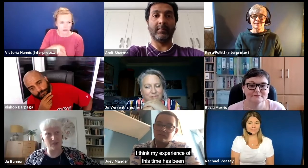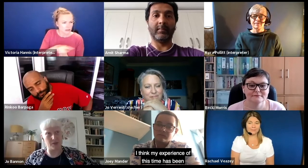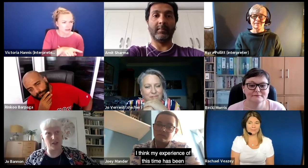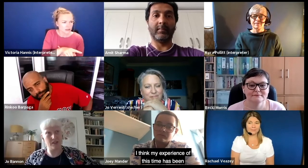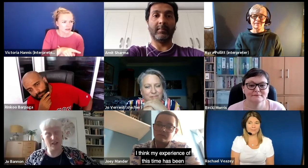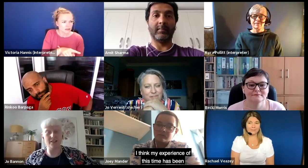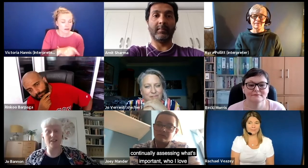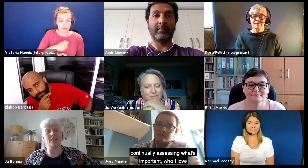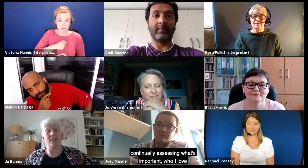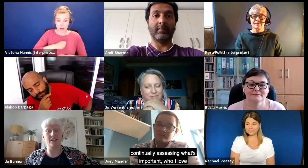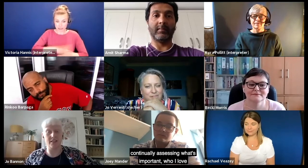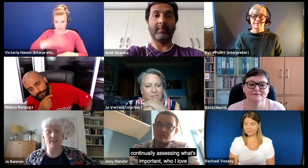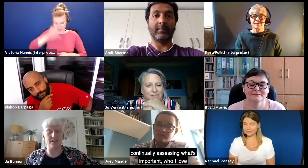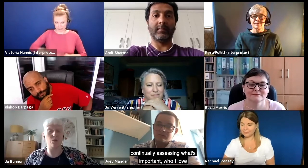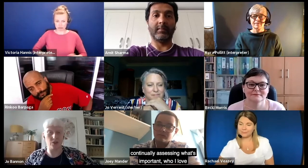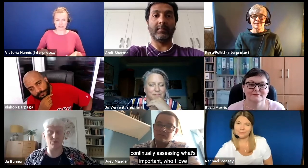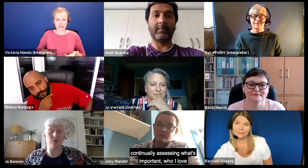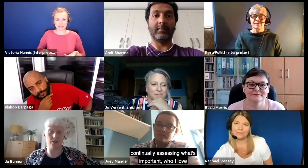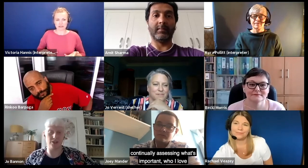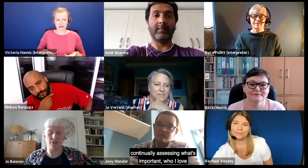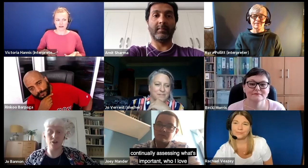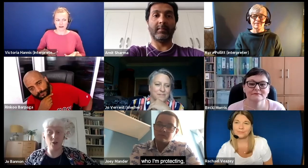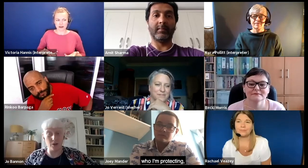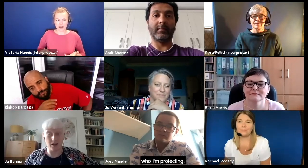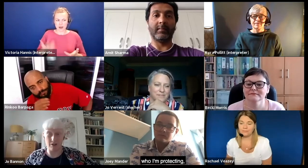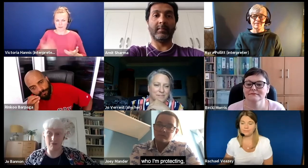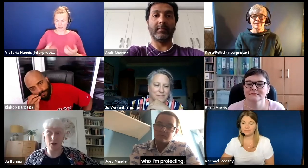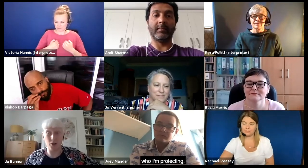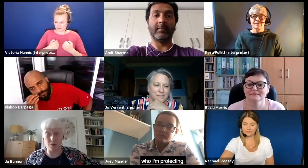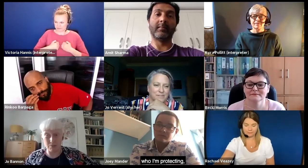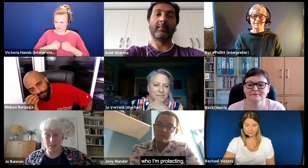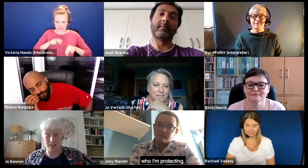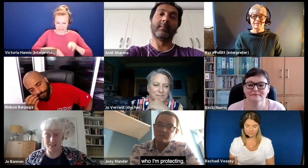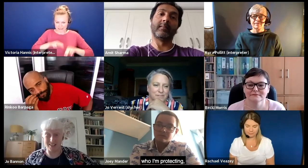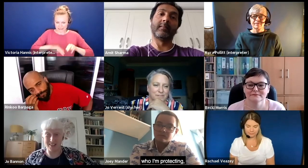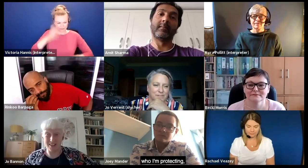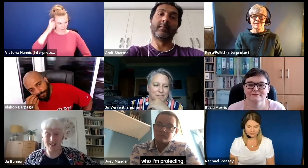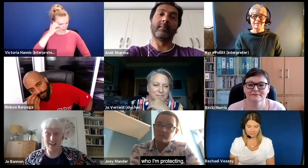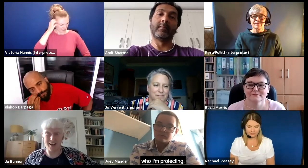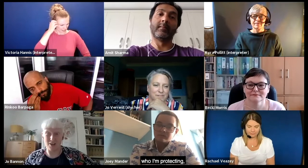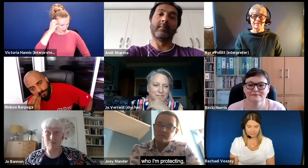time has been continually assessing what's important, who I love, who I'm protecting.